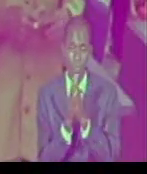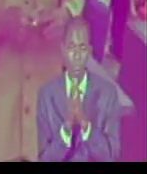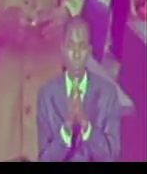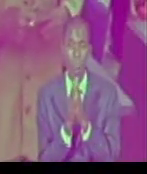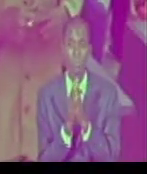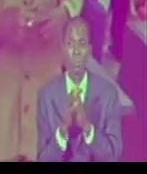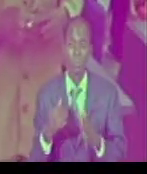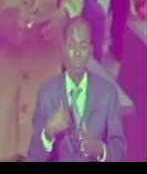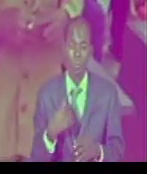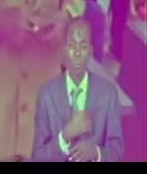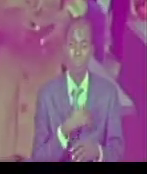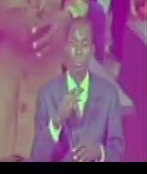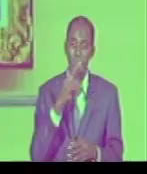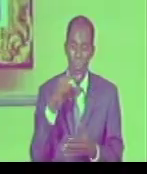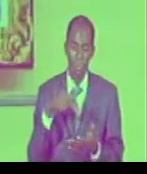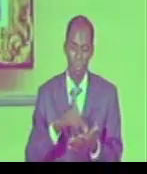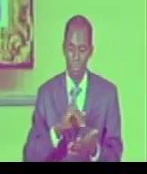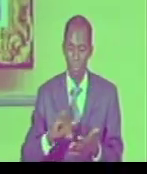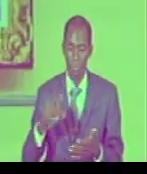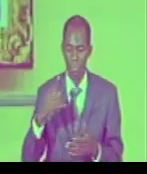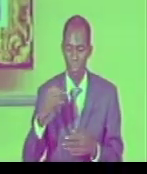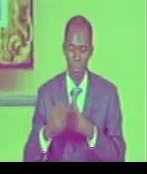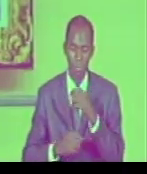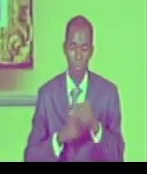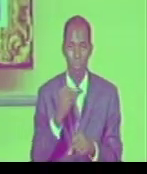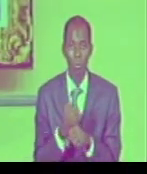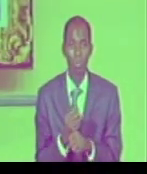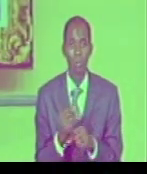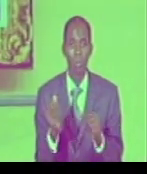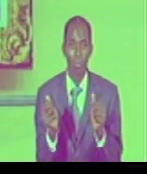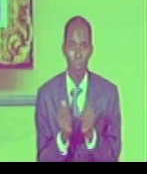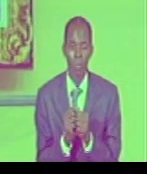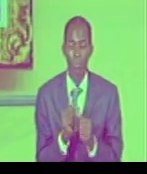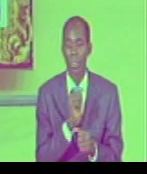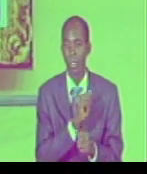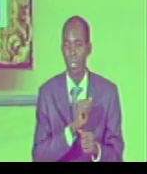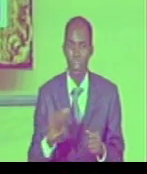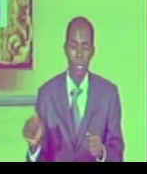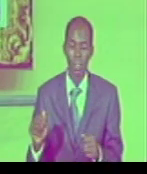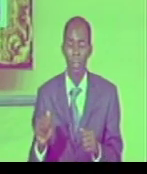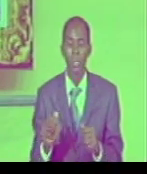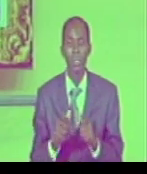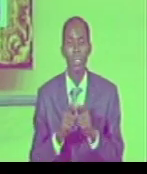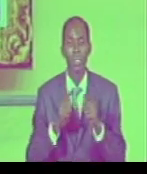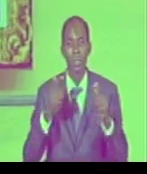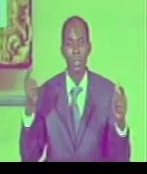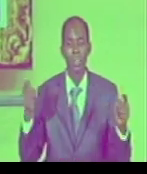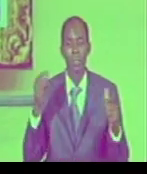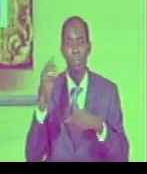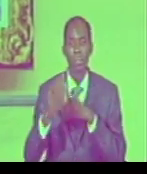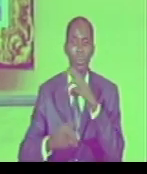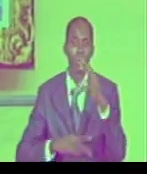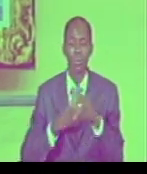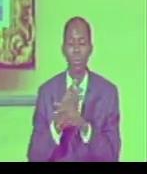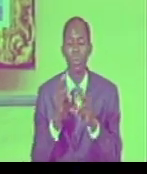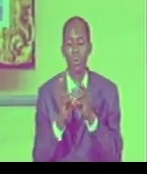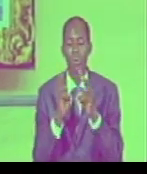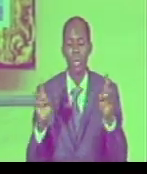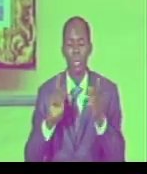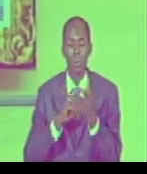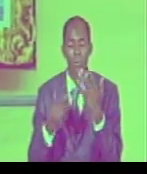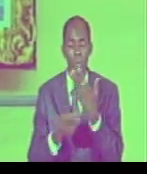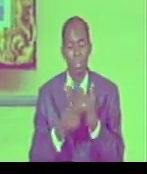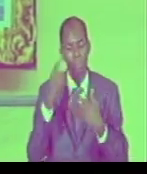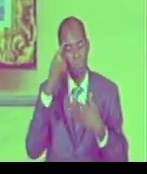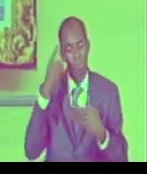We are starting the year with a global program for the youth, and our Father and the Lord and others will be used of the Lord to minister